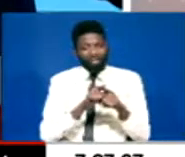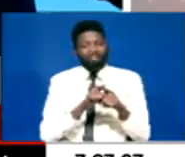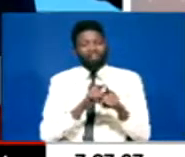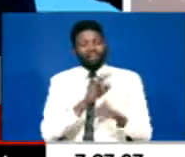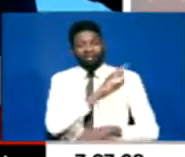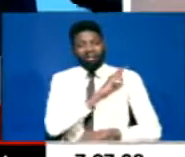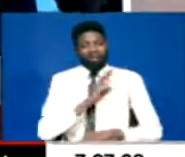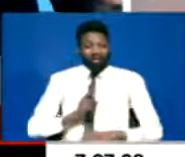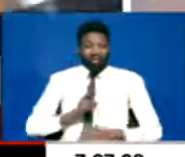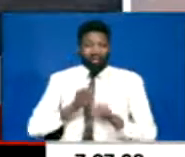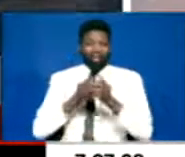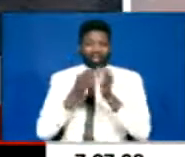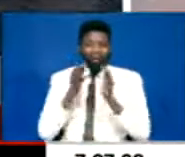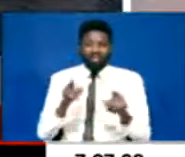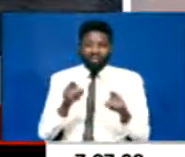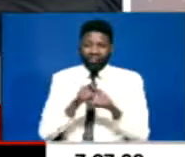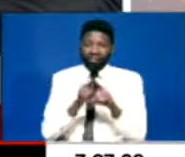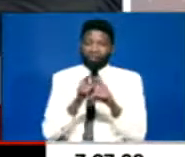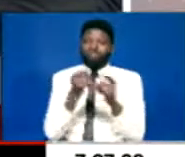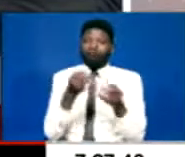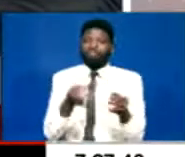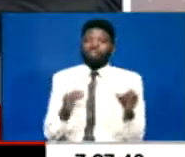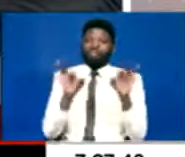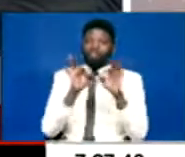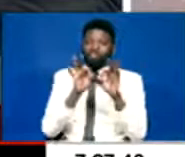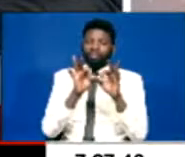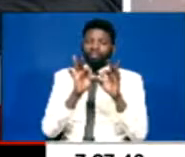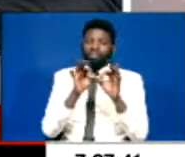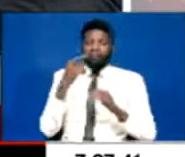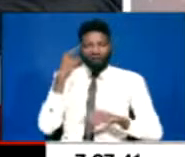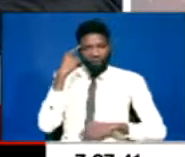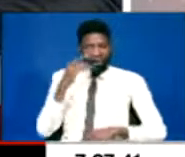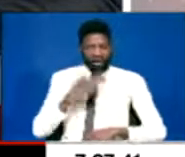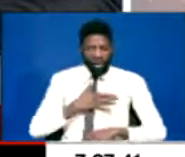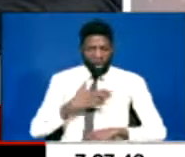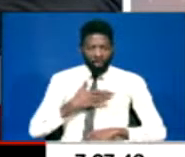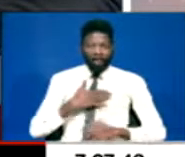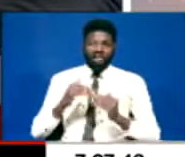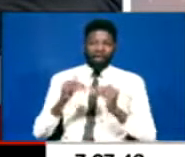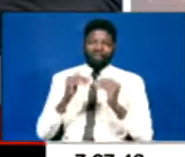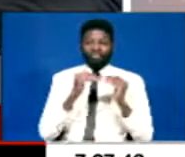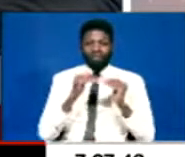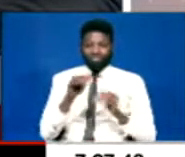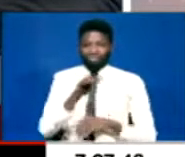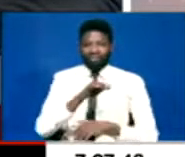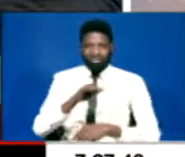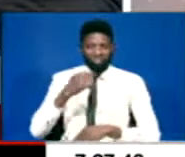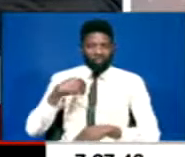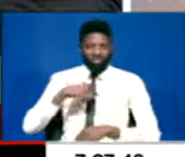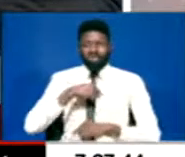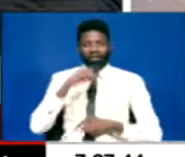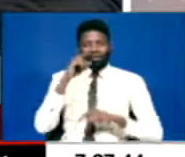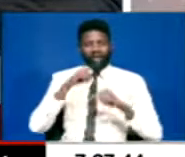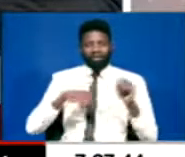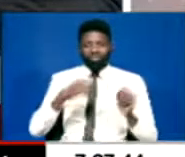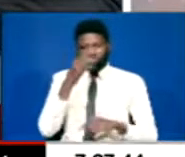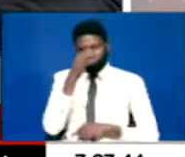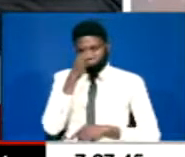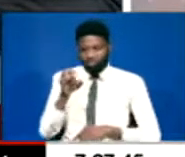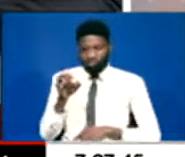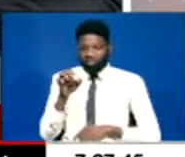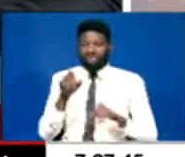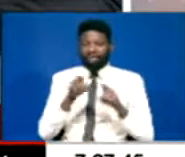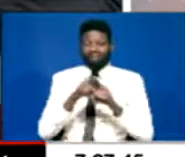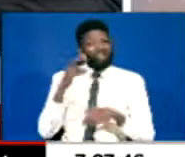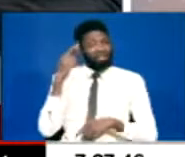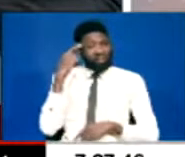role in our a democratic space, and we can never ignore them. Remember the other day when there